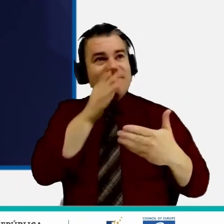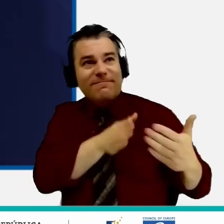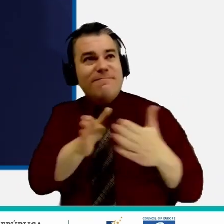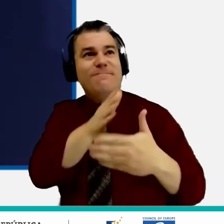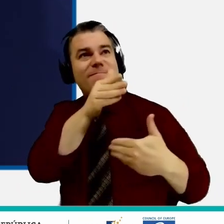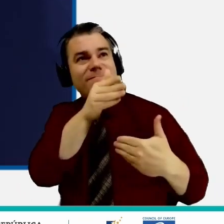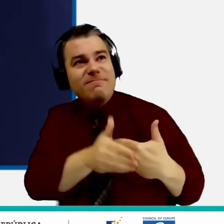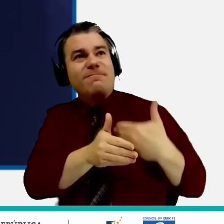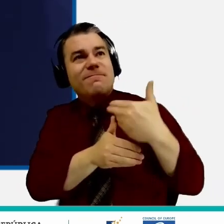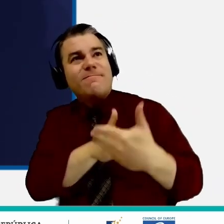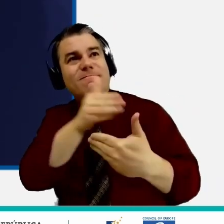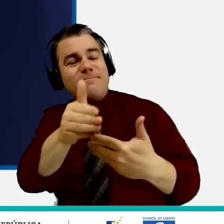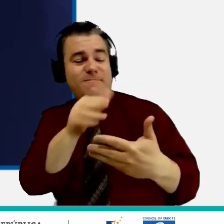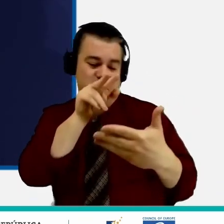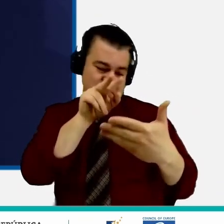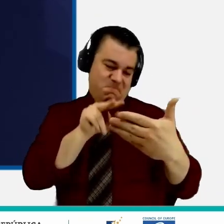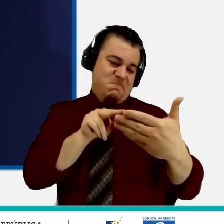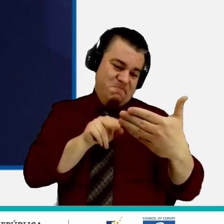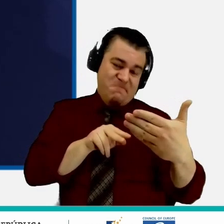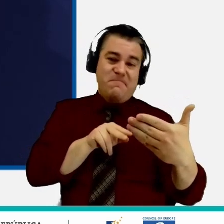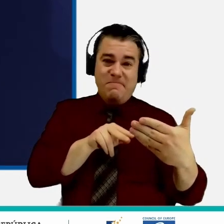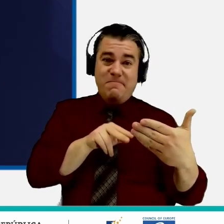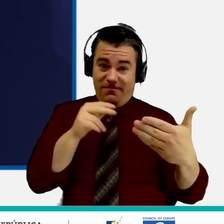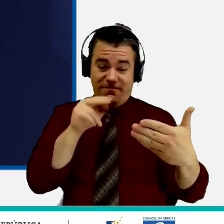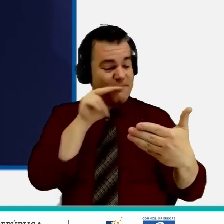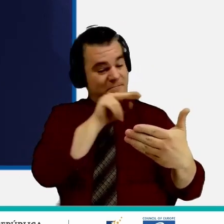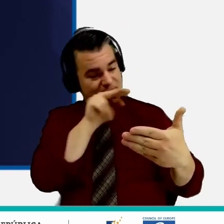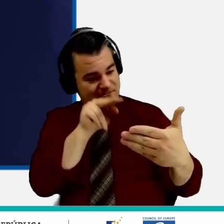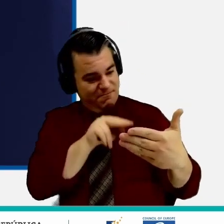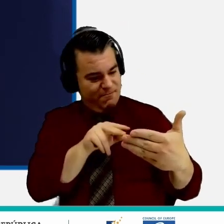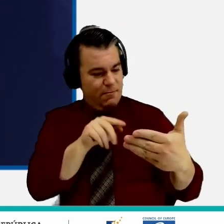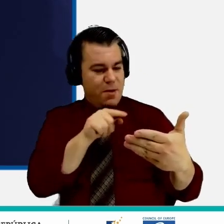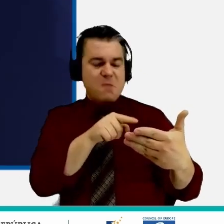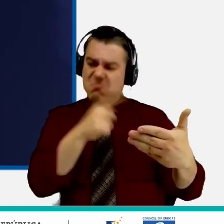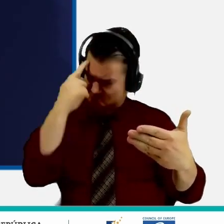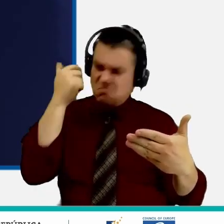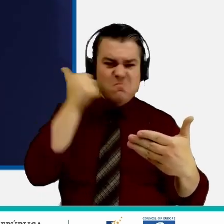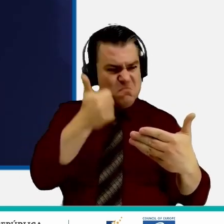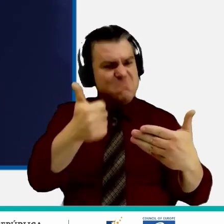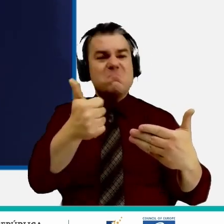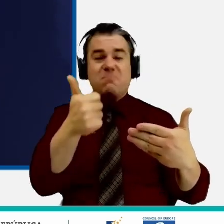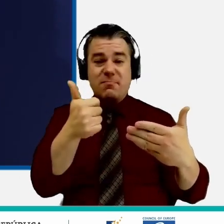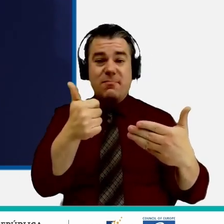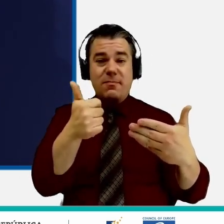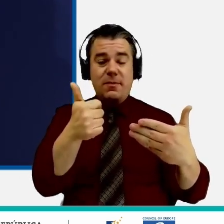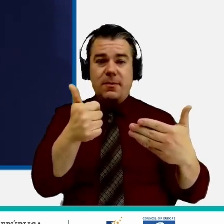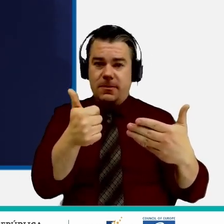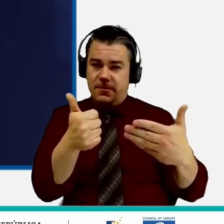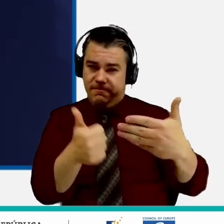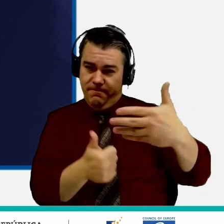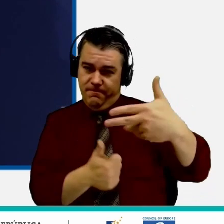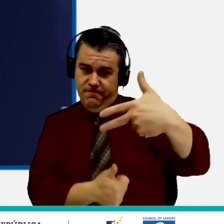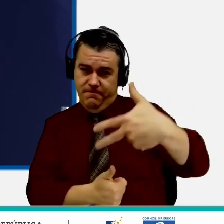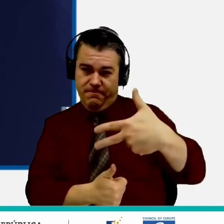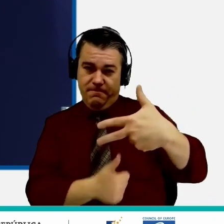And like most of what I read, I really totally agree. I've detected three particular areas that